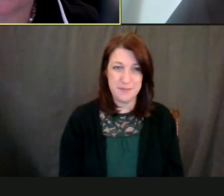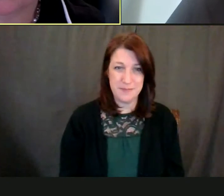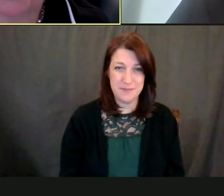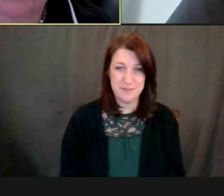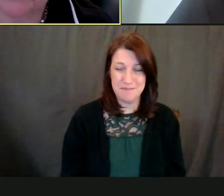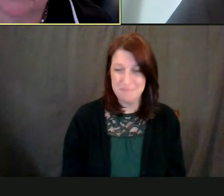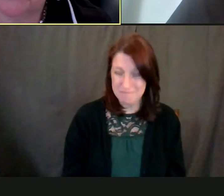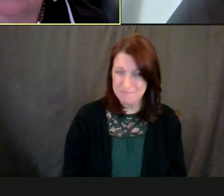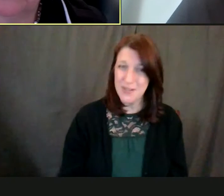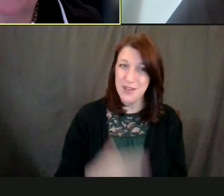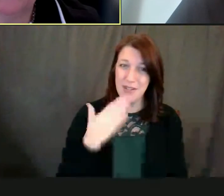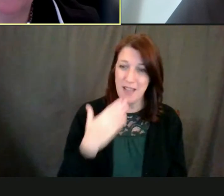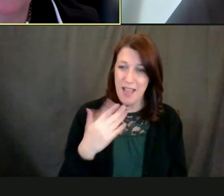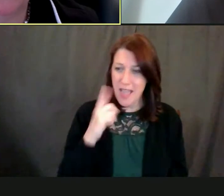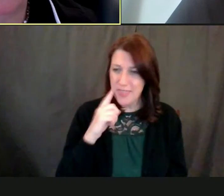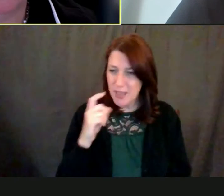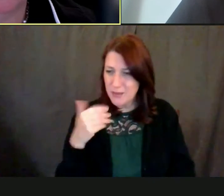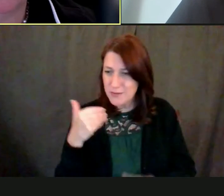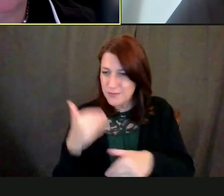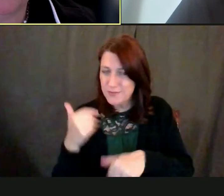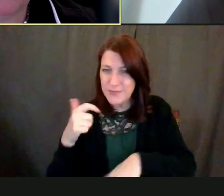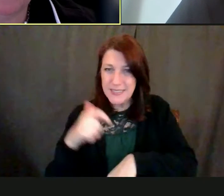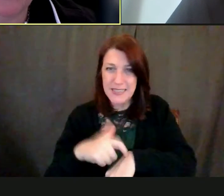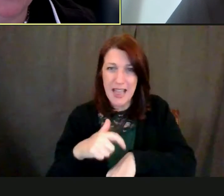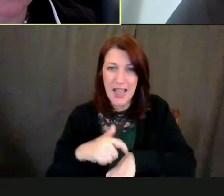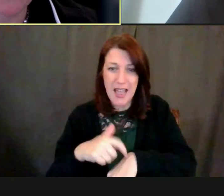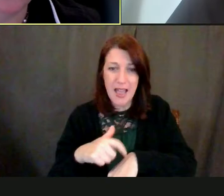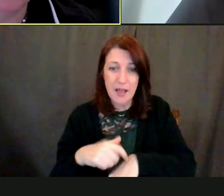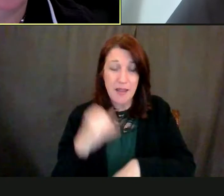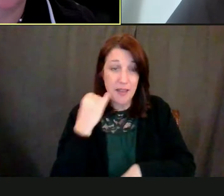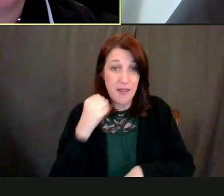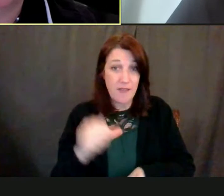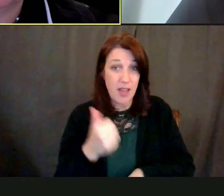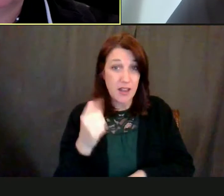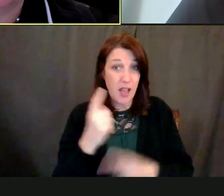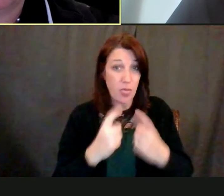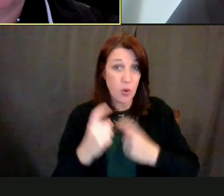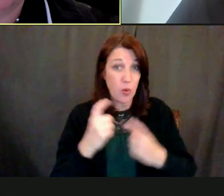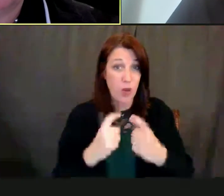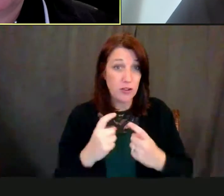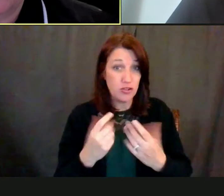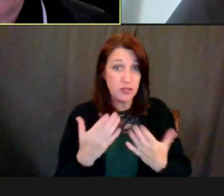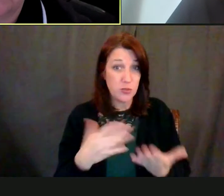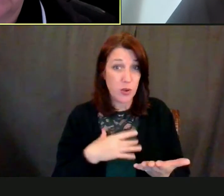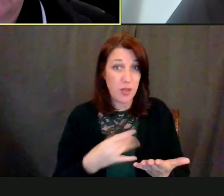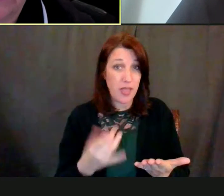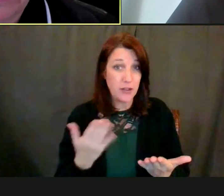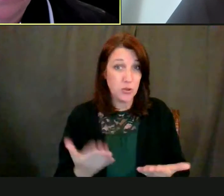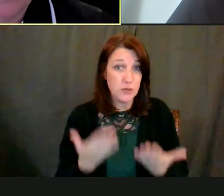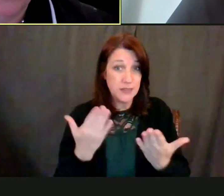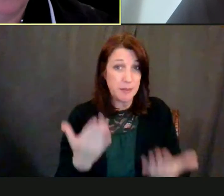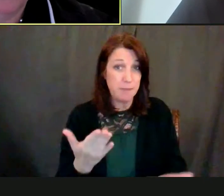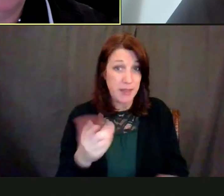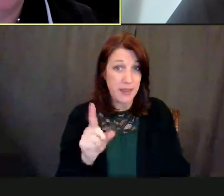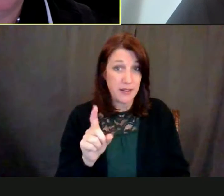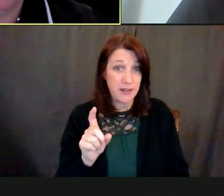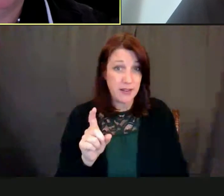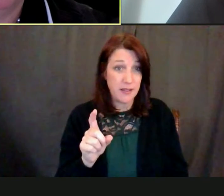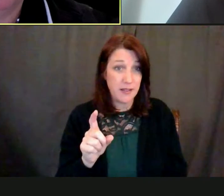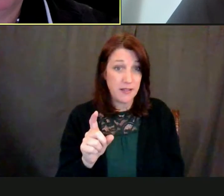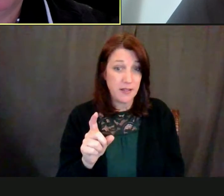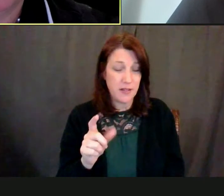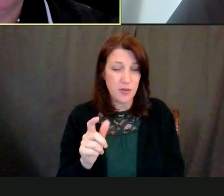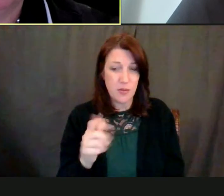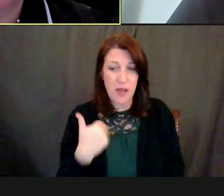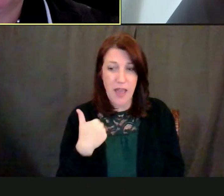Great. We are getting close to the end. If anybody has any other questions that they would like to submit, we